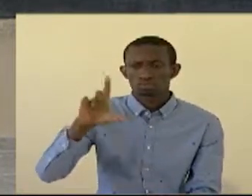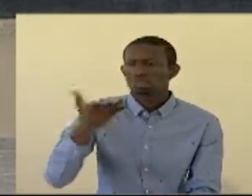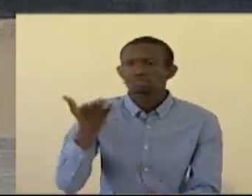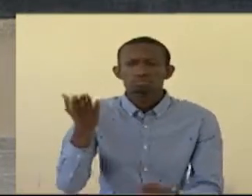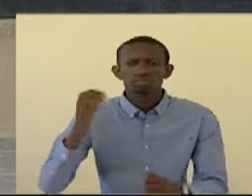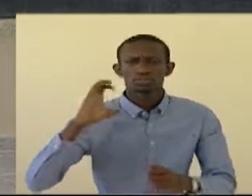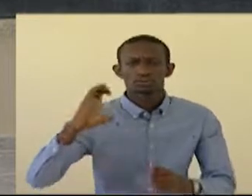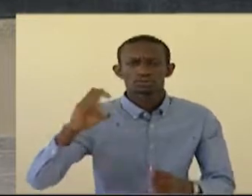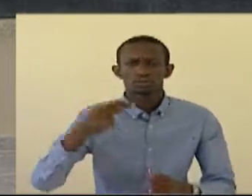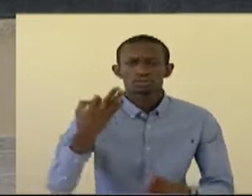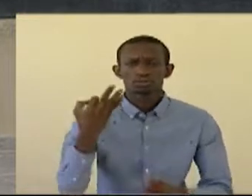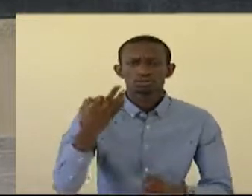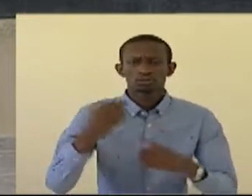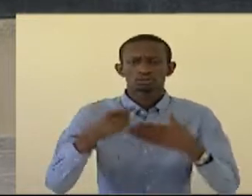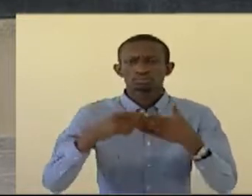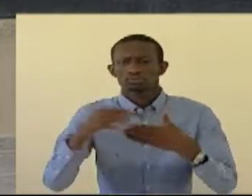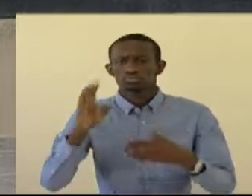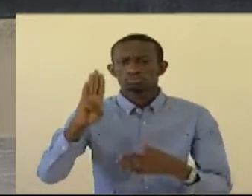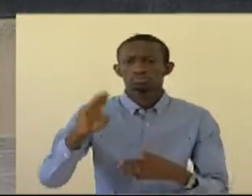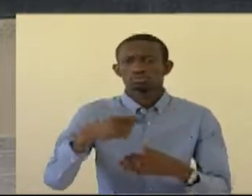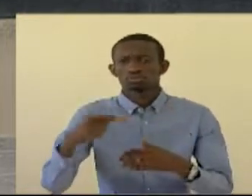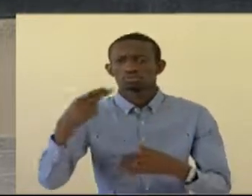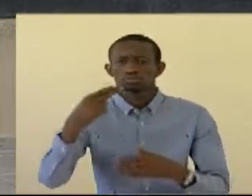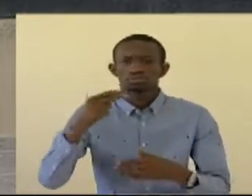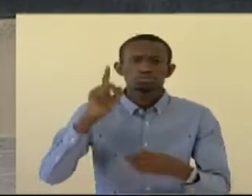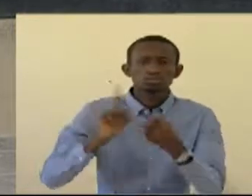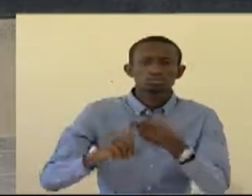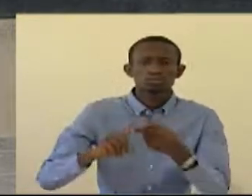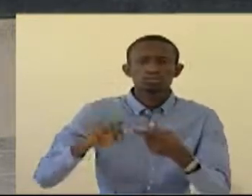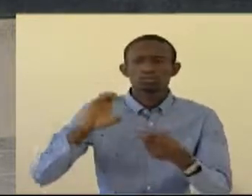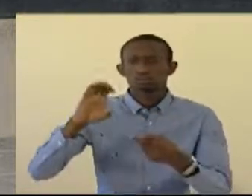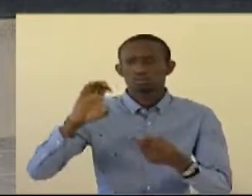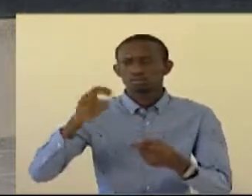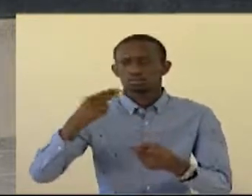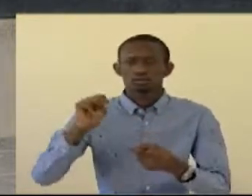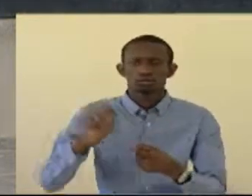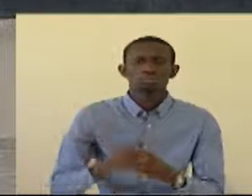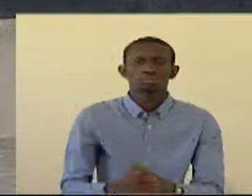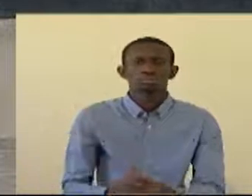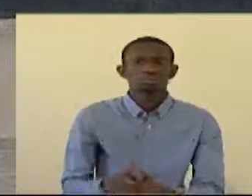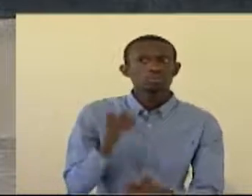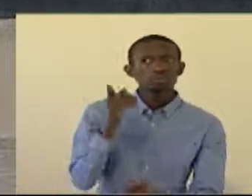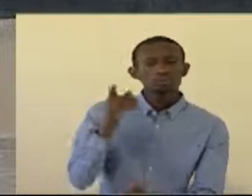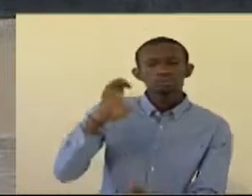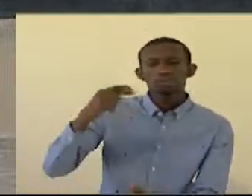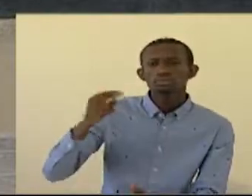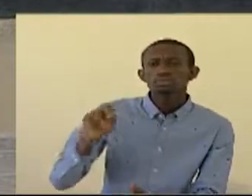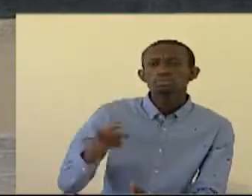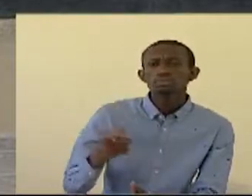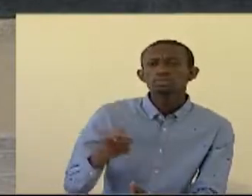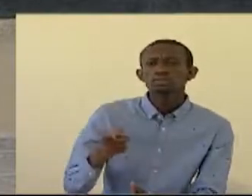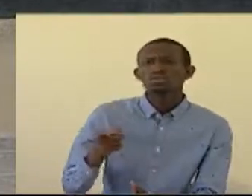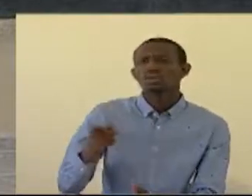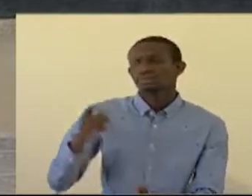CH3COH plus the cyanide ion, and the cyanide ion here will attack